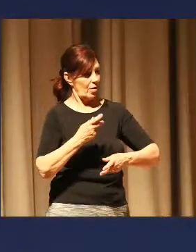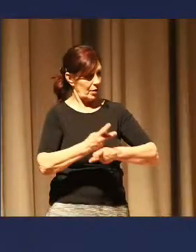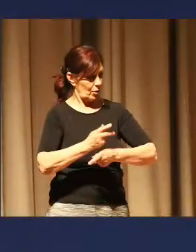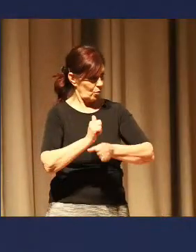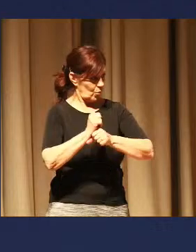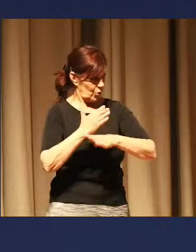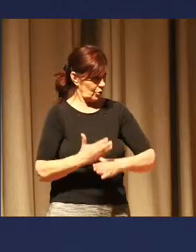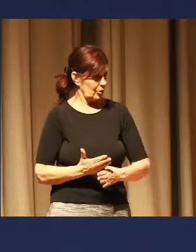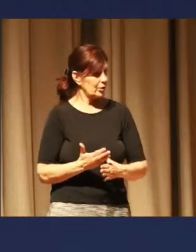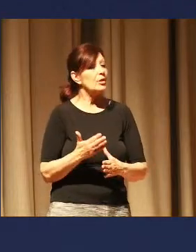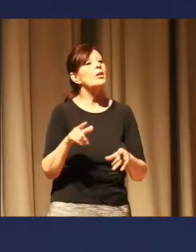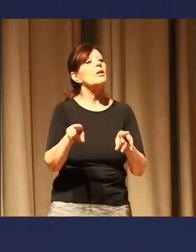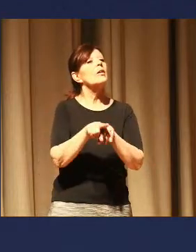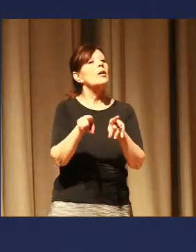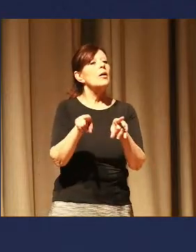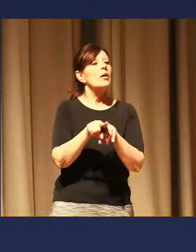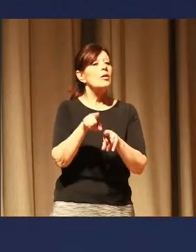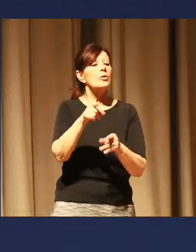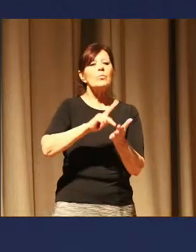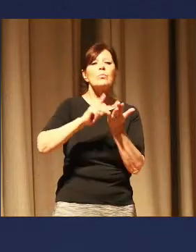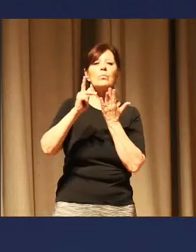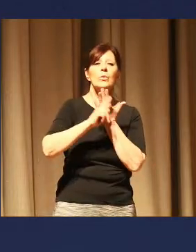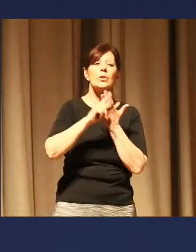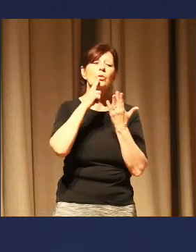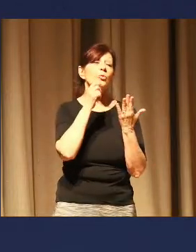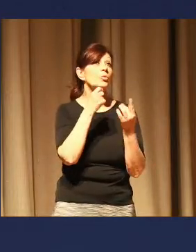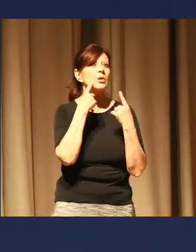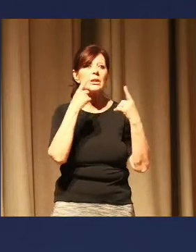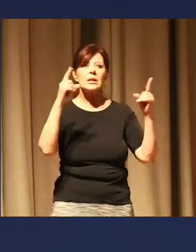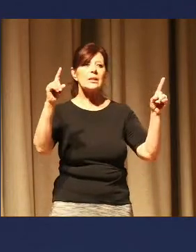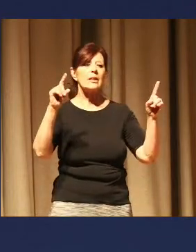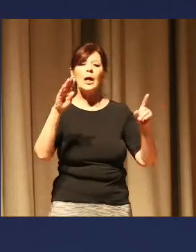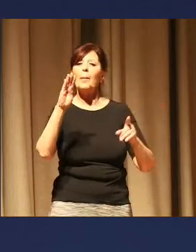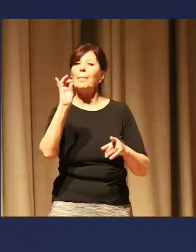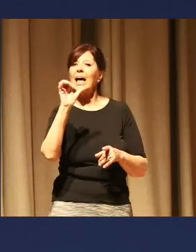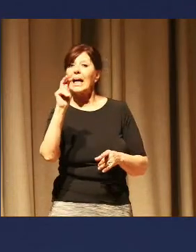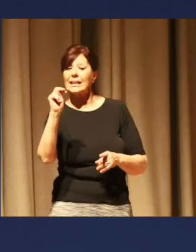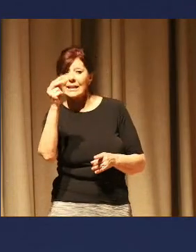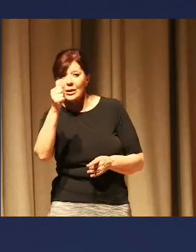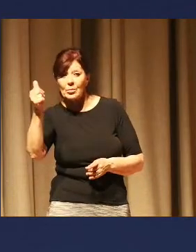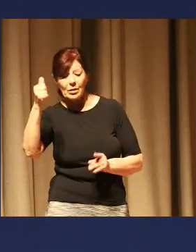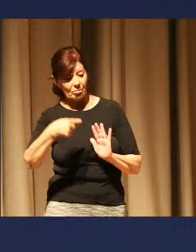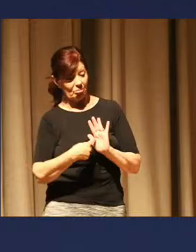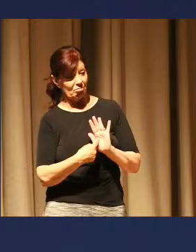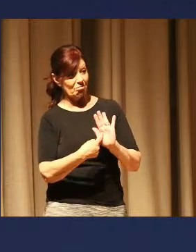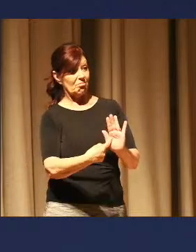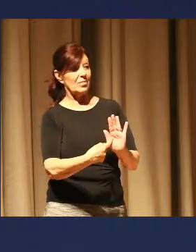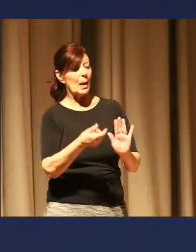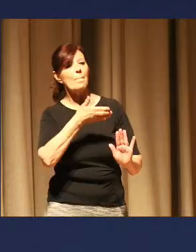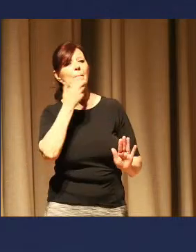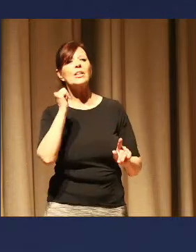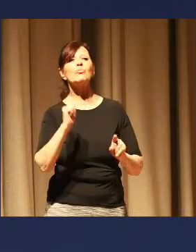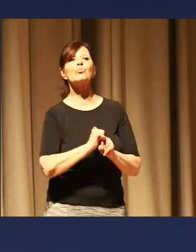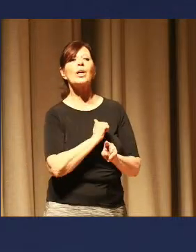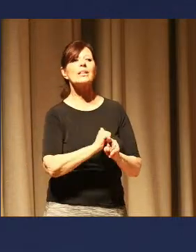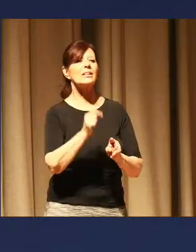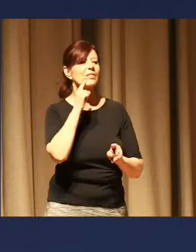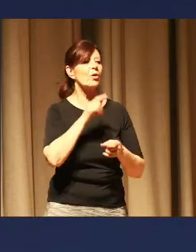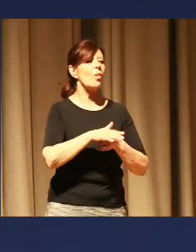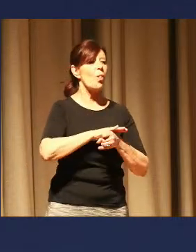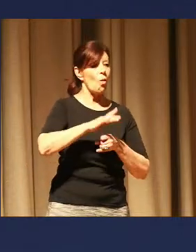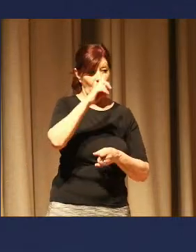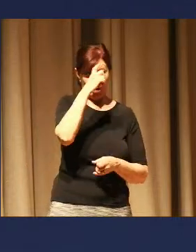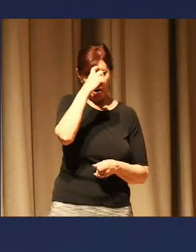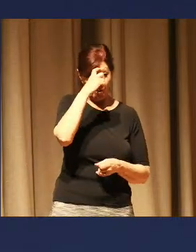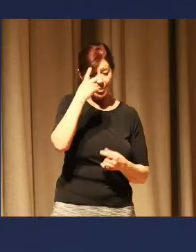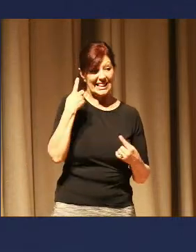county. Additionally, the program is so successful that the Biden administration highlighted it as a best practice for local governments